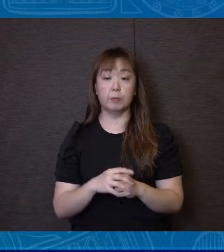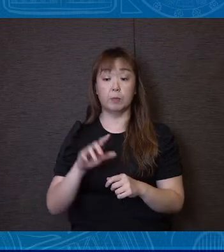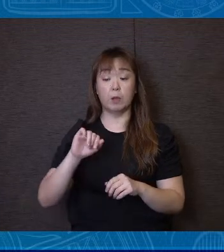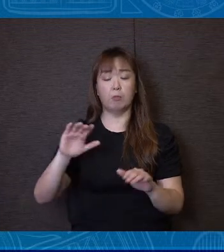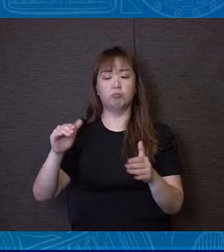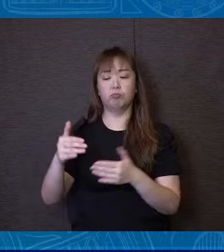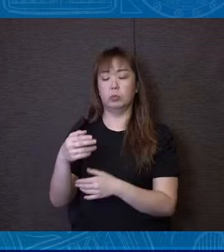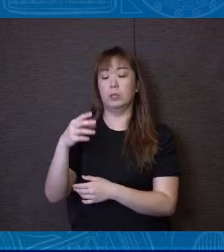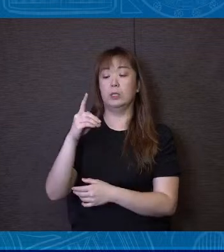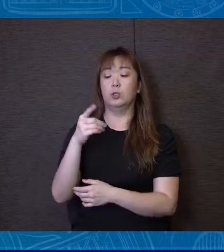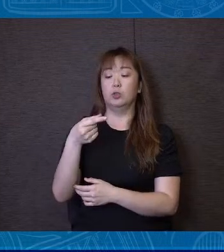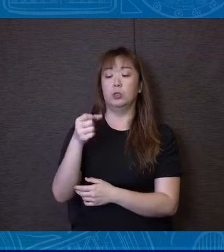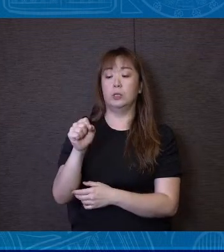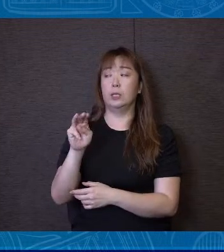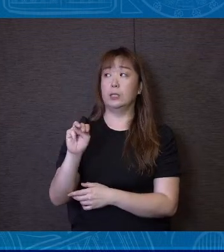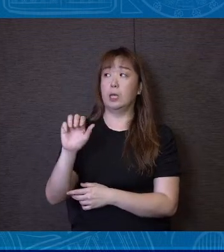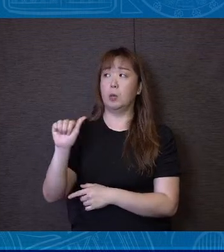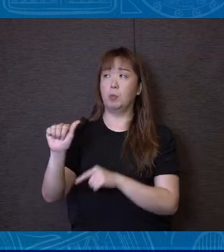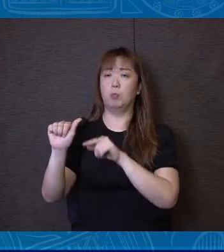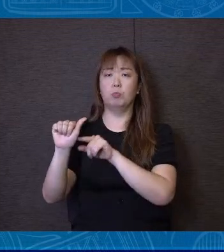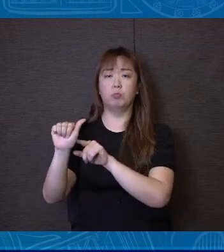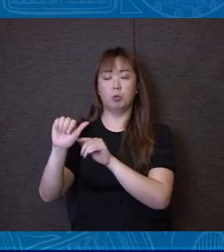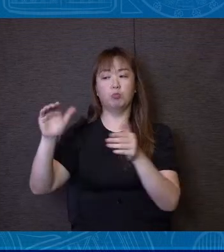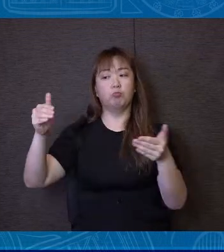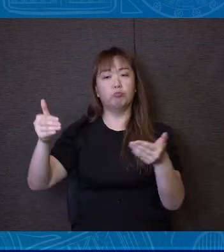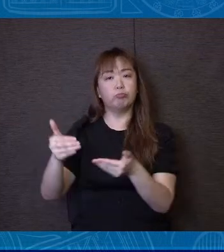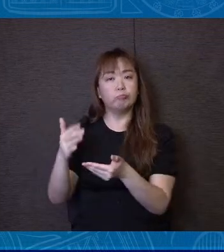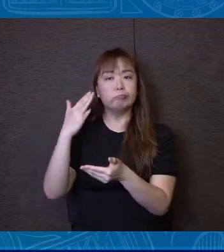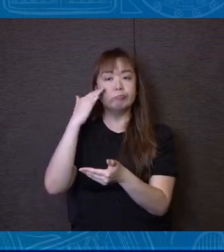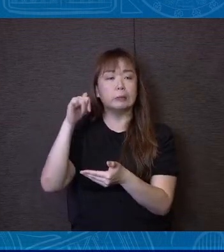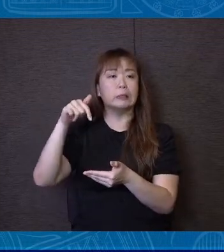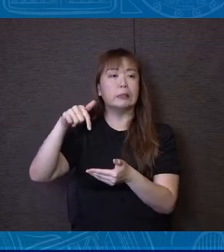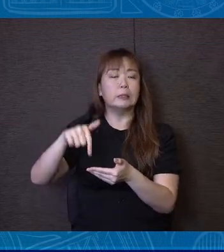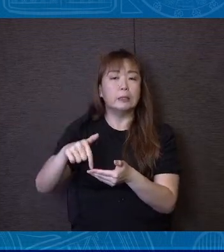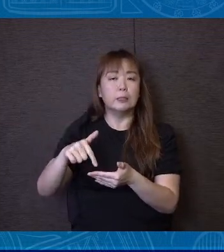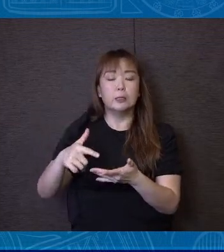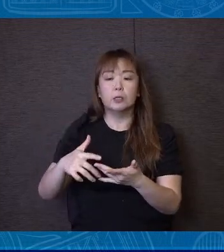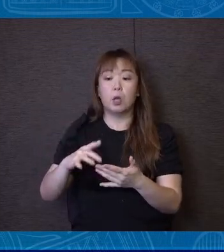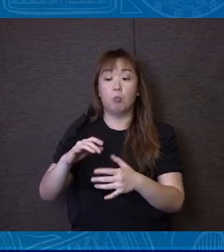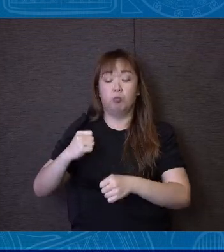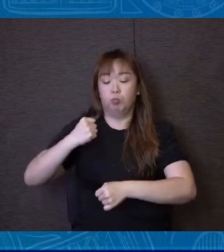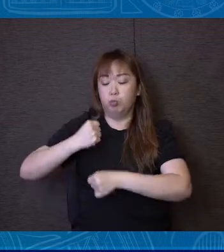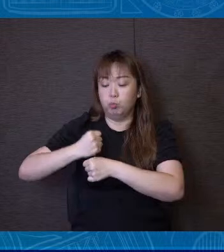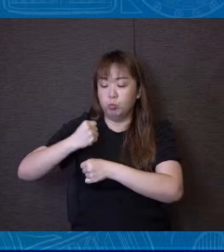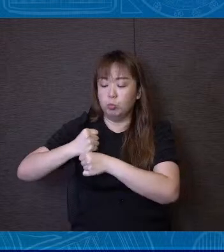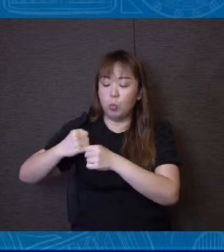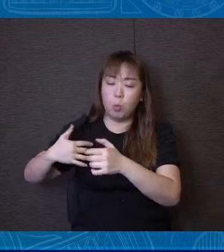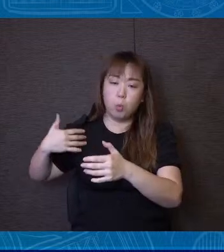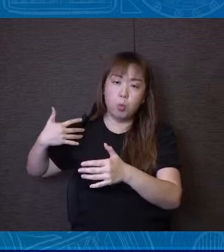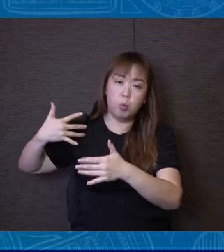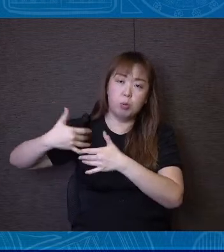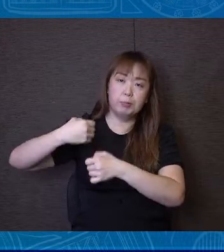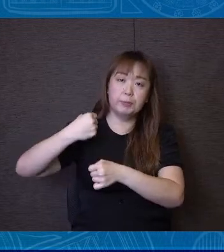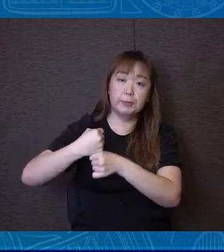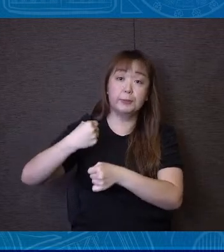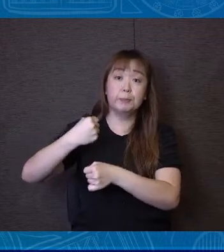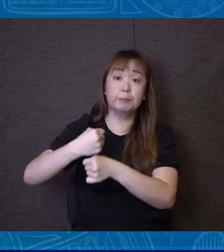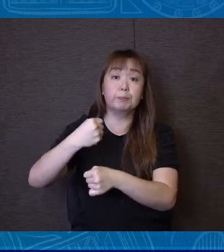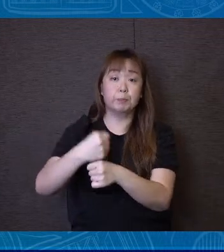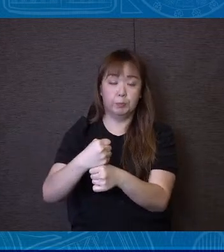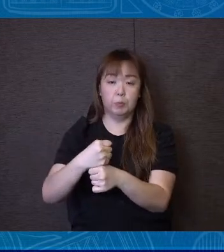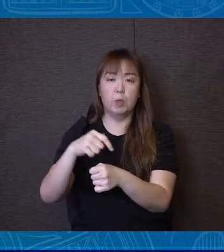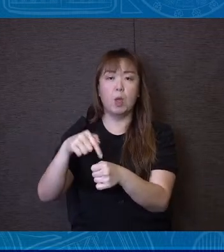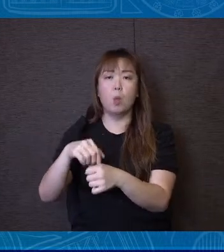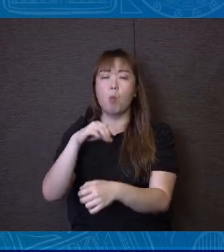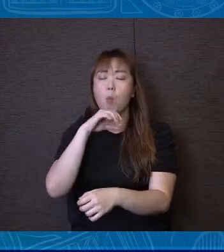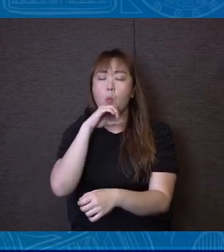of GSMA, and about the ITU, because we are a little media shy organization, but we have been there for a very long time. We are the